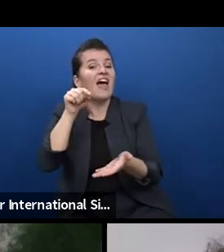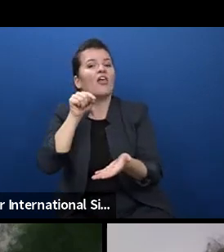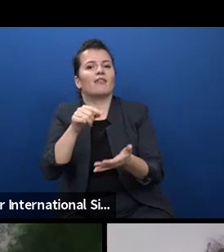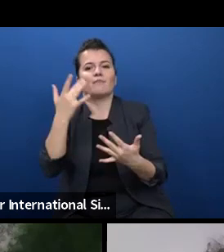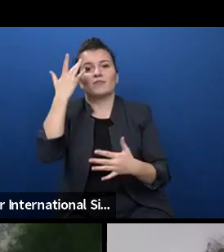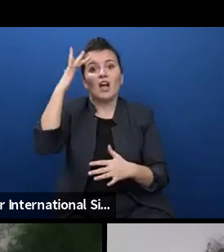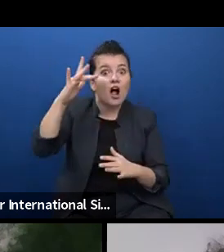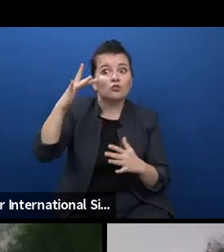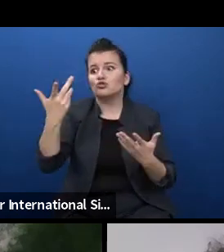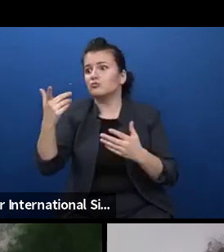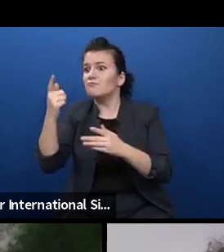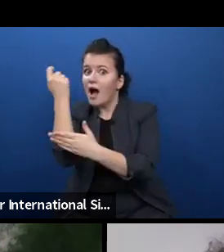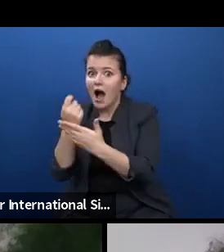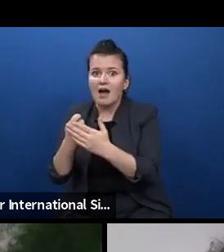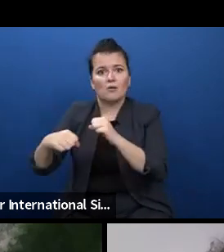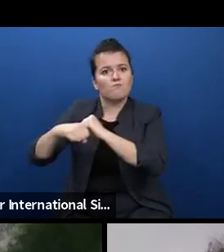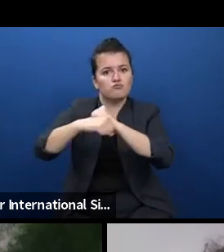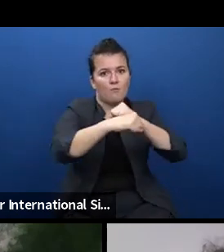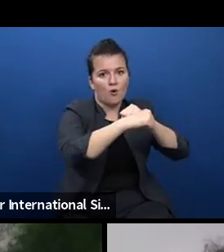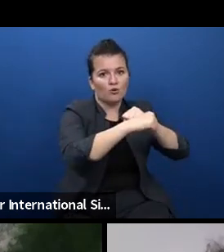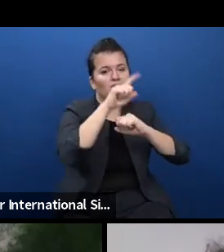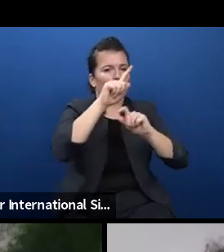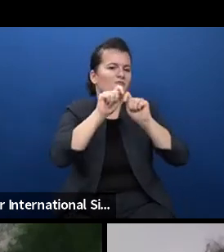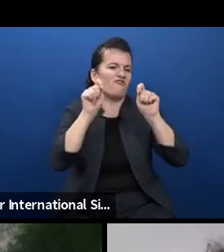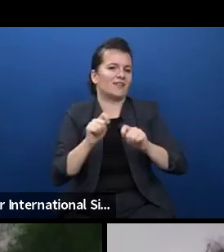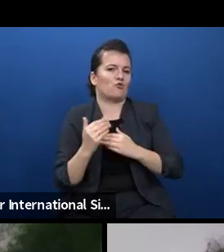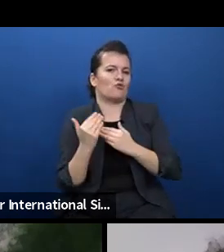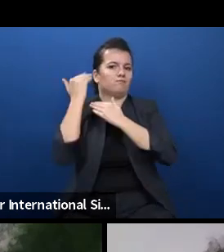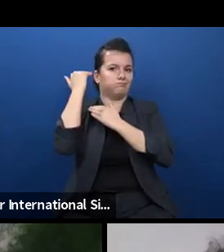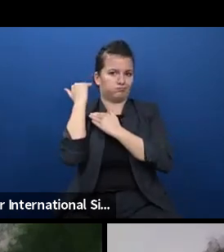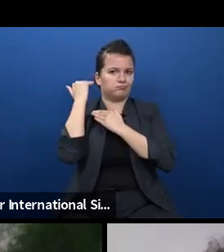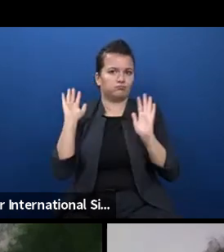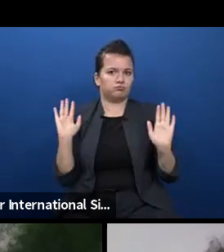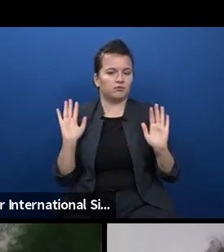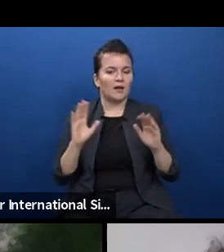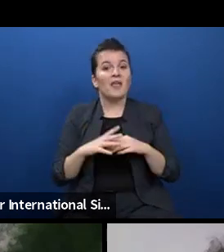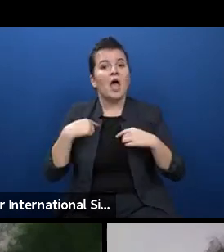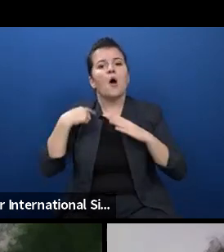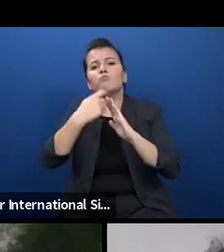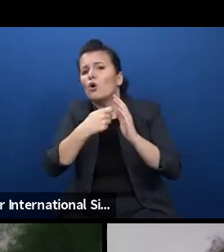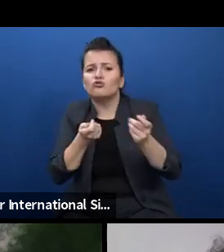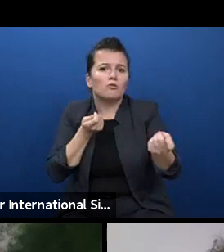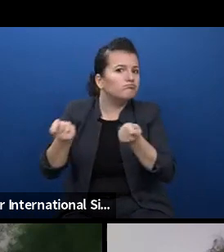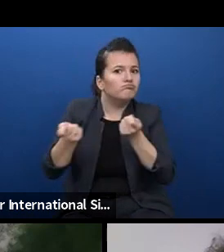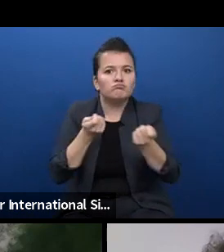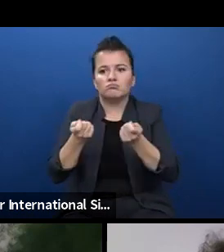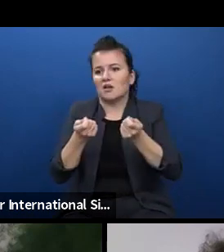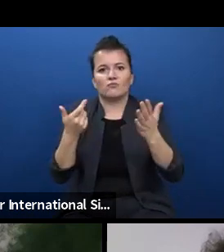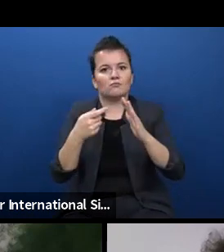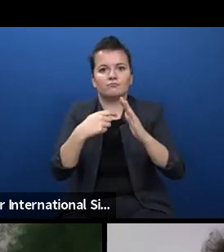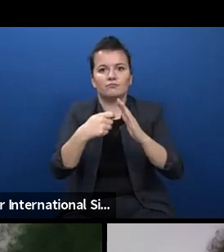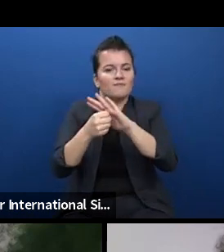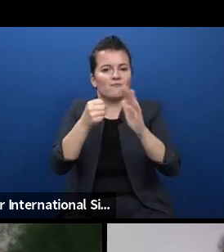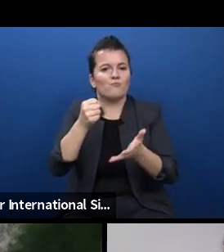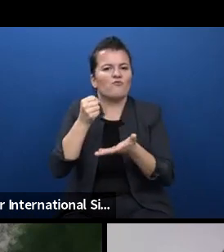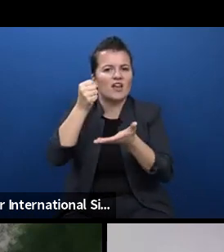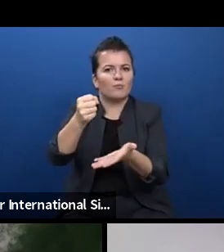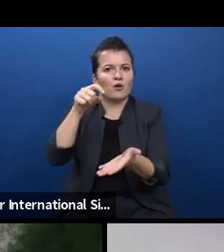and culture within the scope of federal competence. And I am the project coordinator of the funding program, and